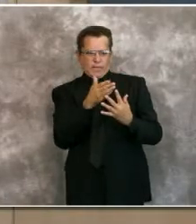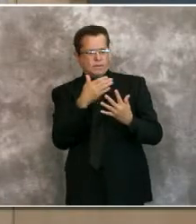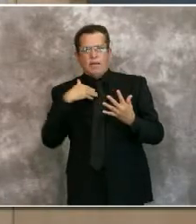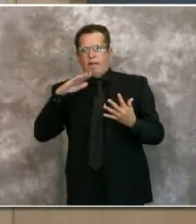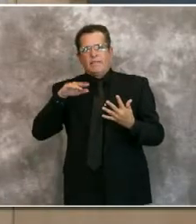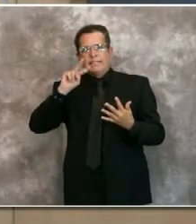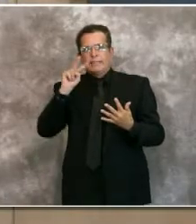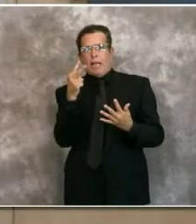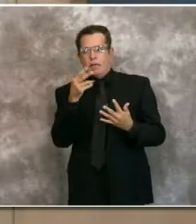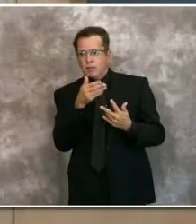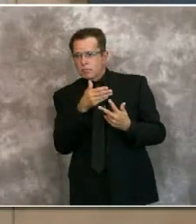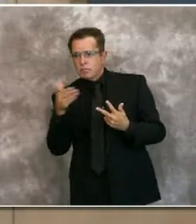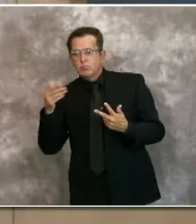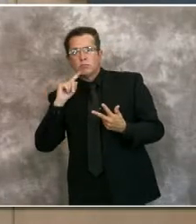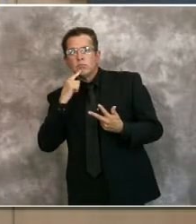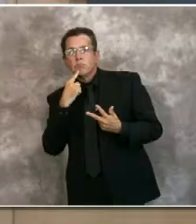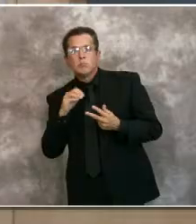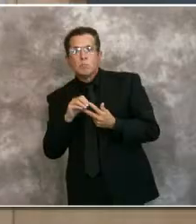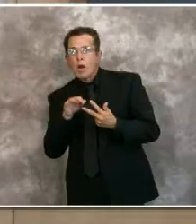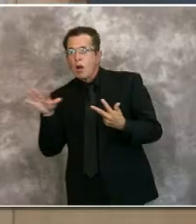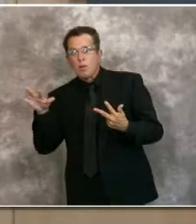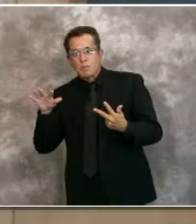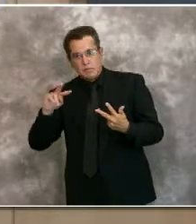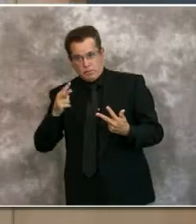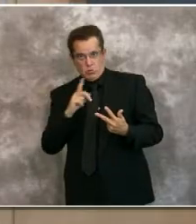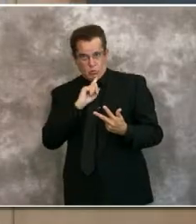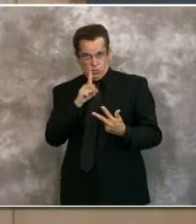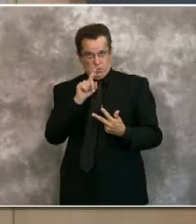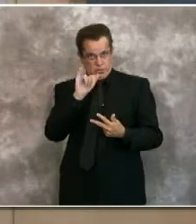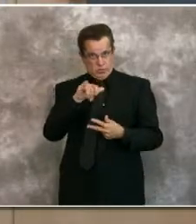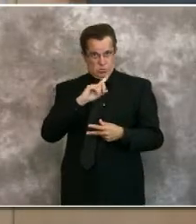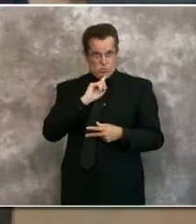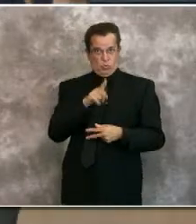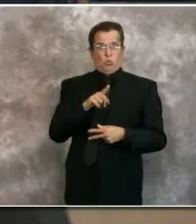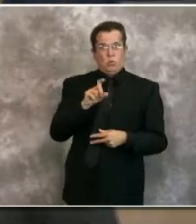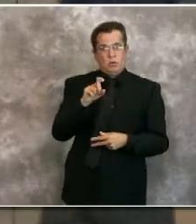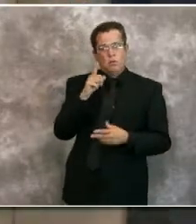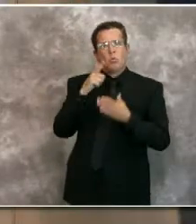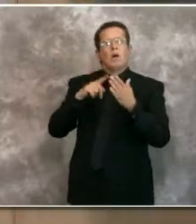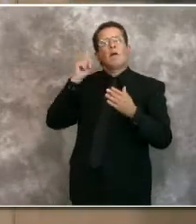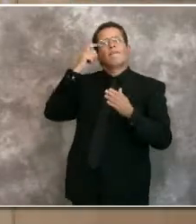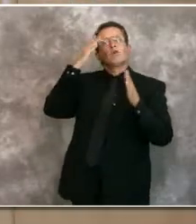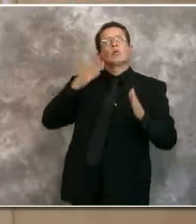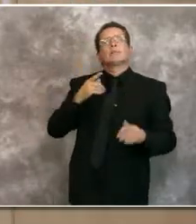respond to that rather than let me comment on what the governor was saying.